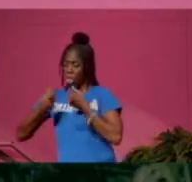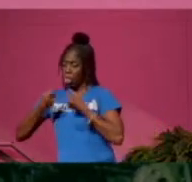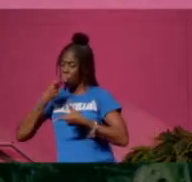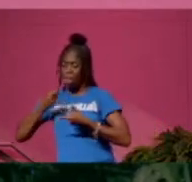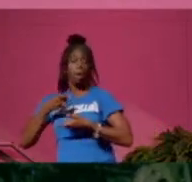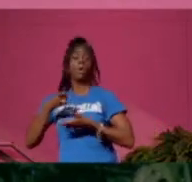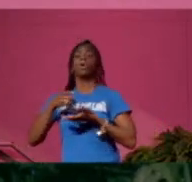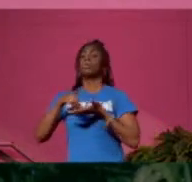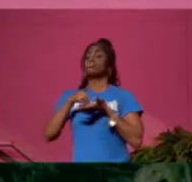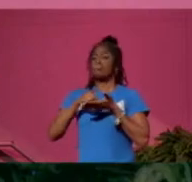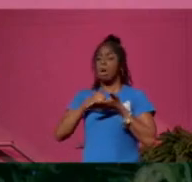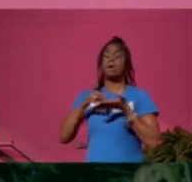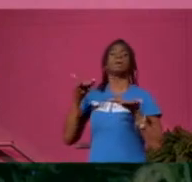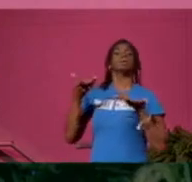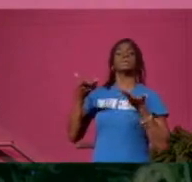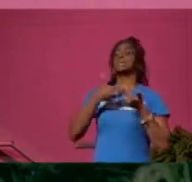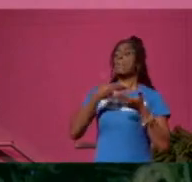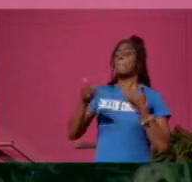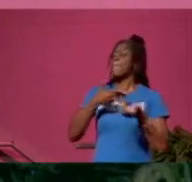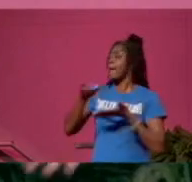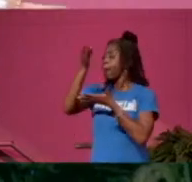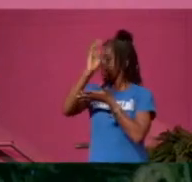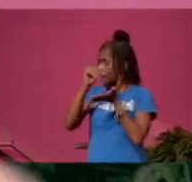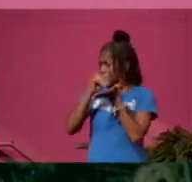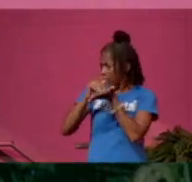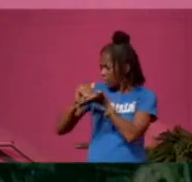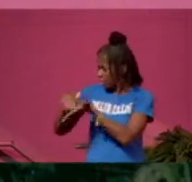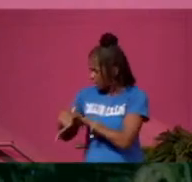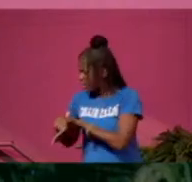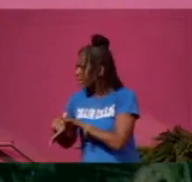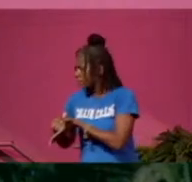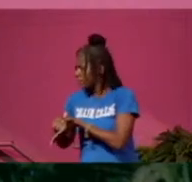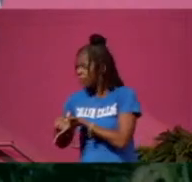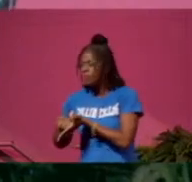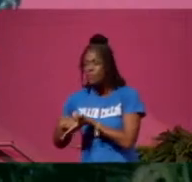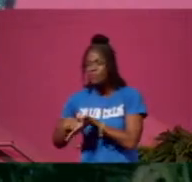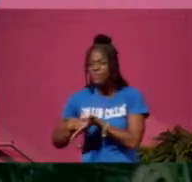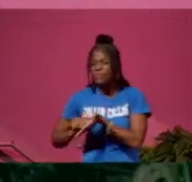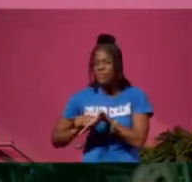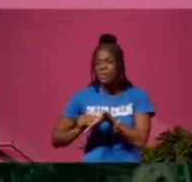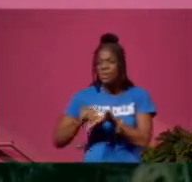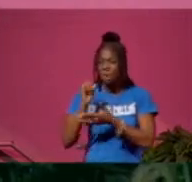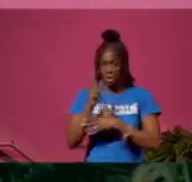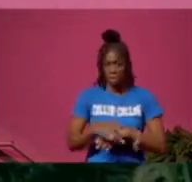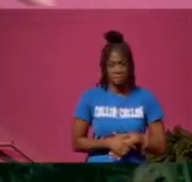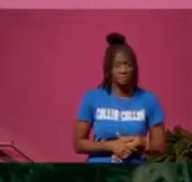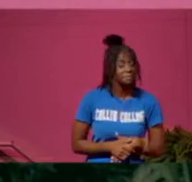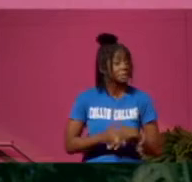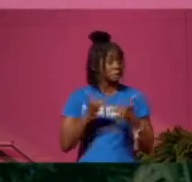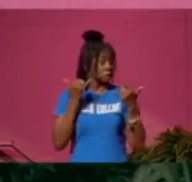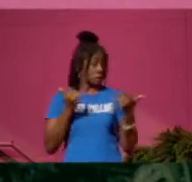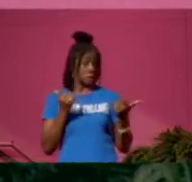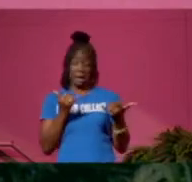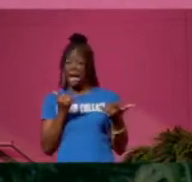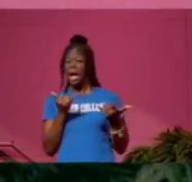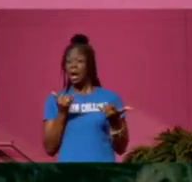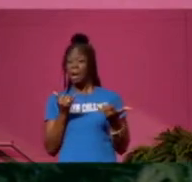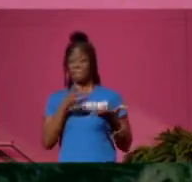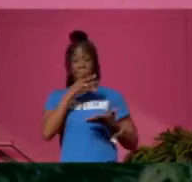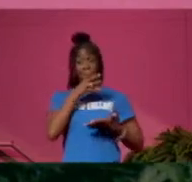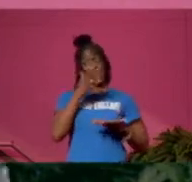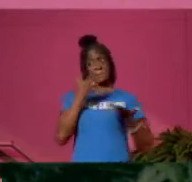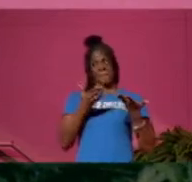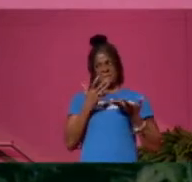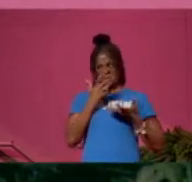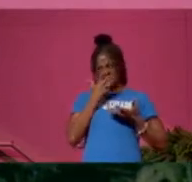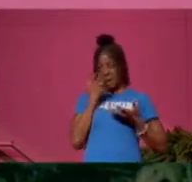popped. God has grace for the times that you started to see spaceships on Bankhead. She might not forgive you, but God